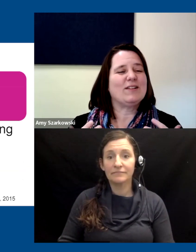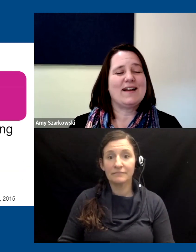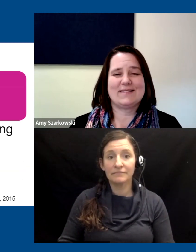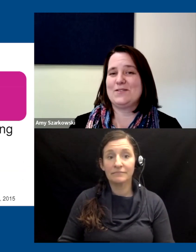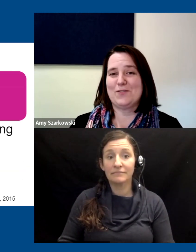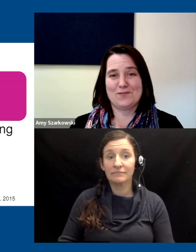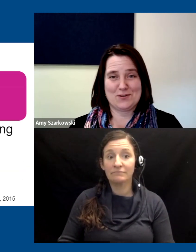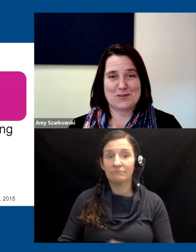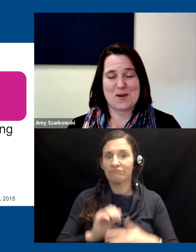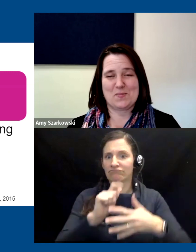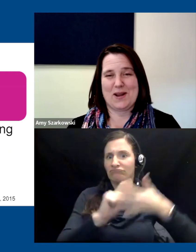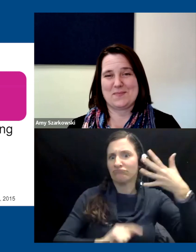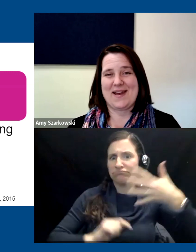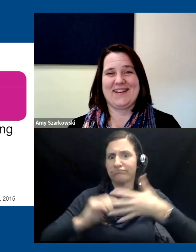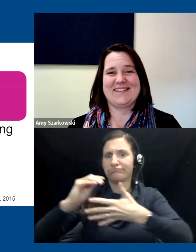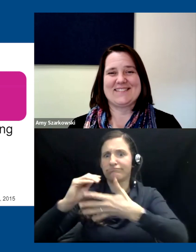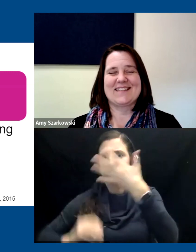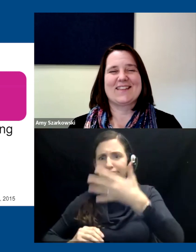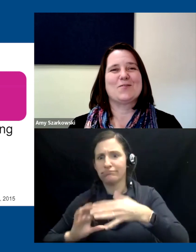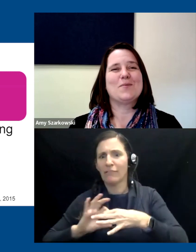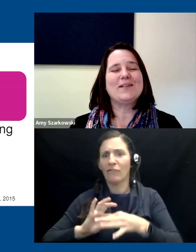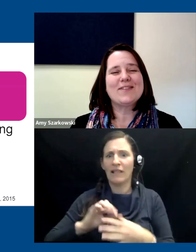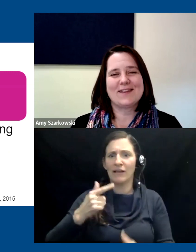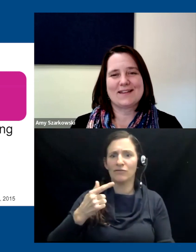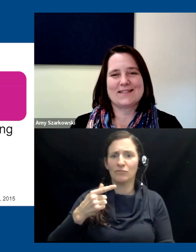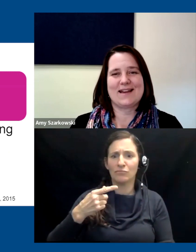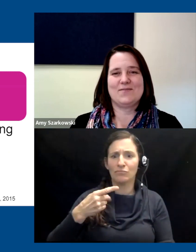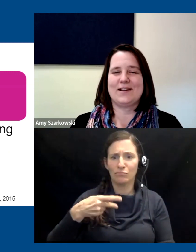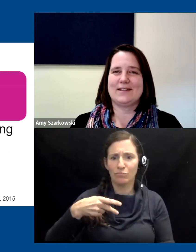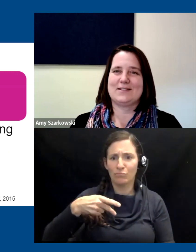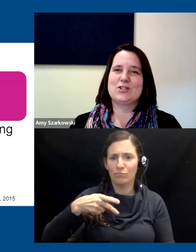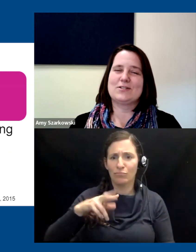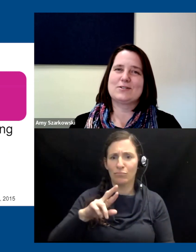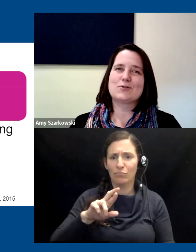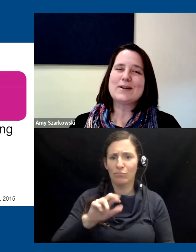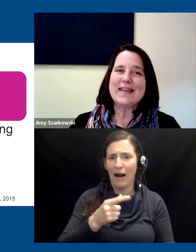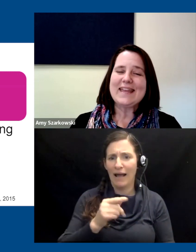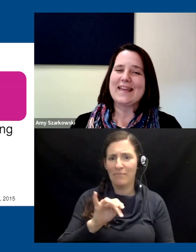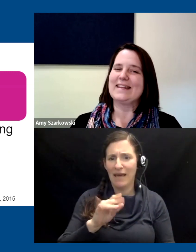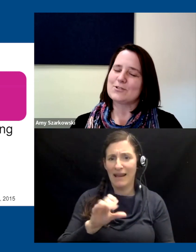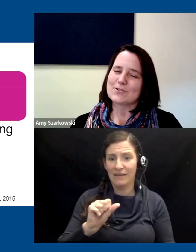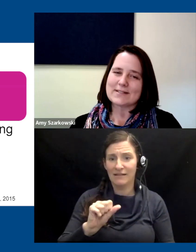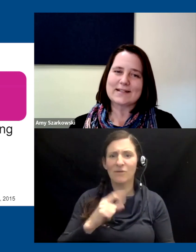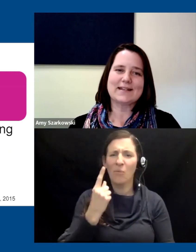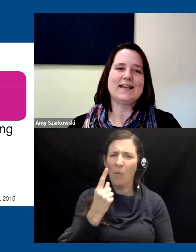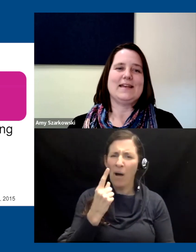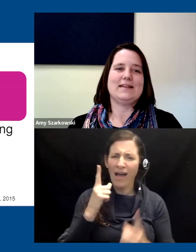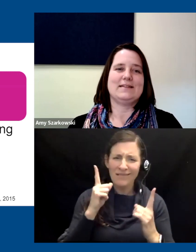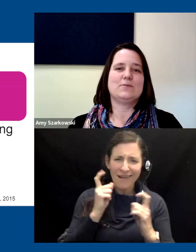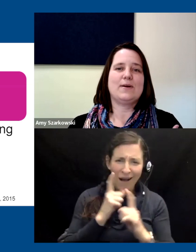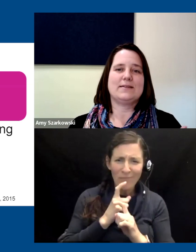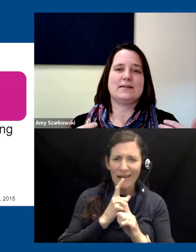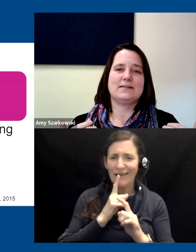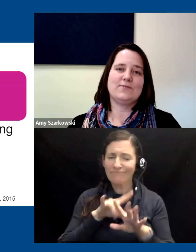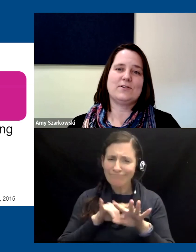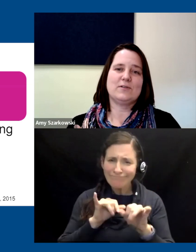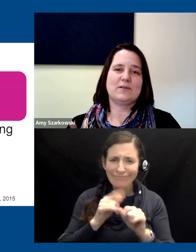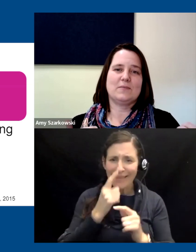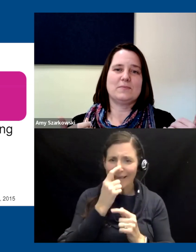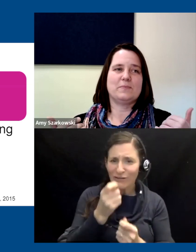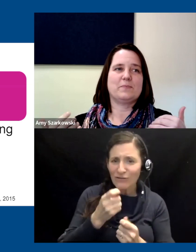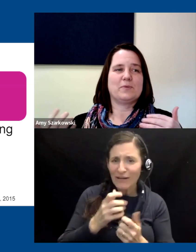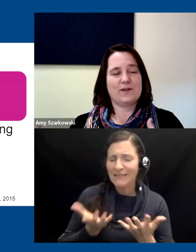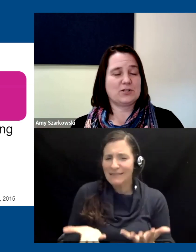There are lots of different views about pragmatics. One of the things I find tricky and interesting is the ways that